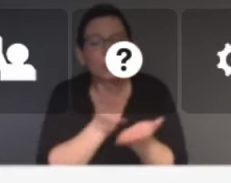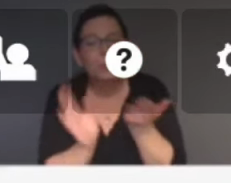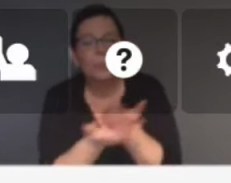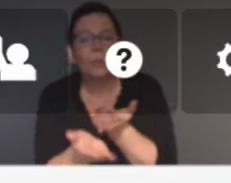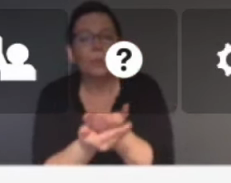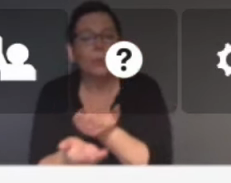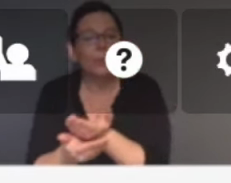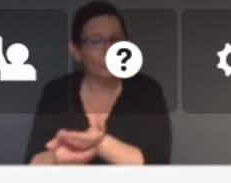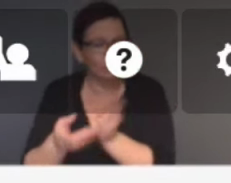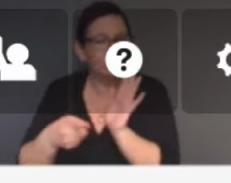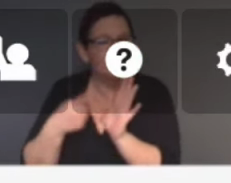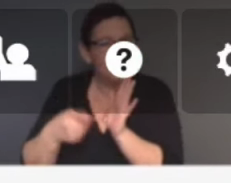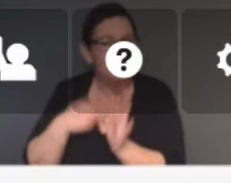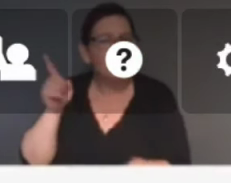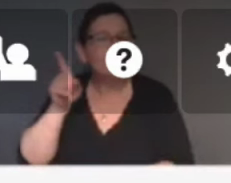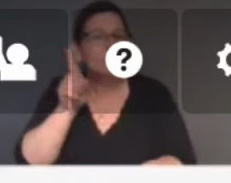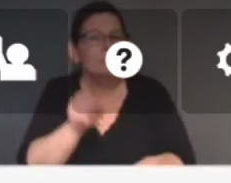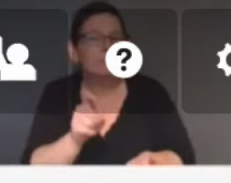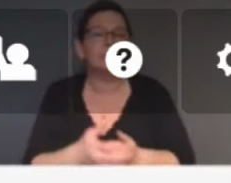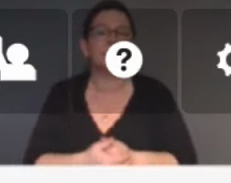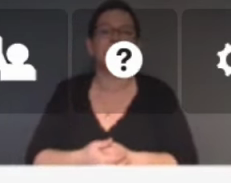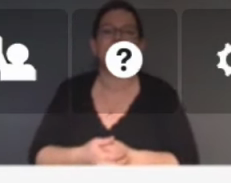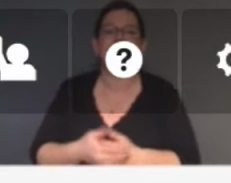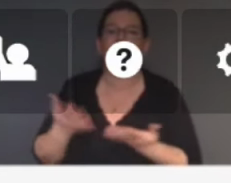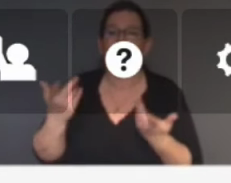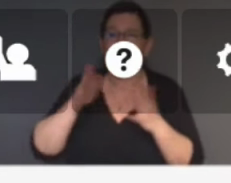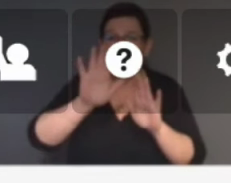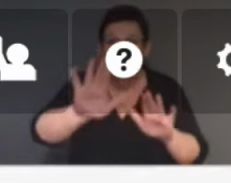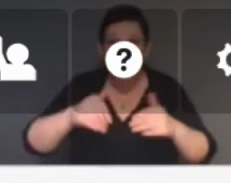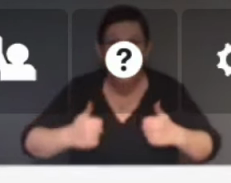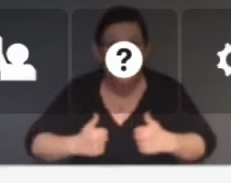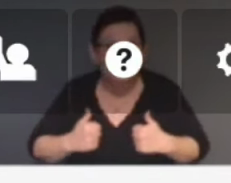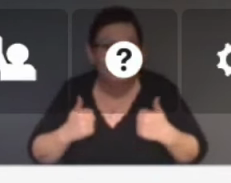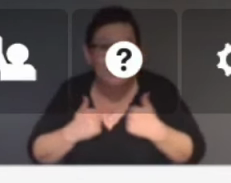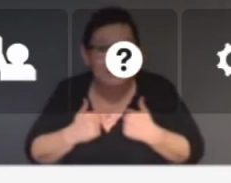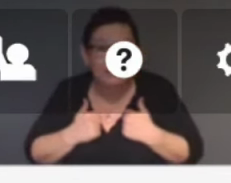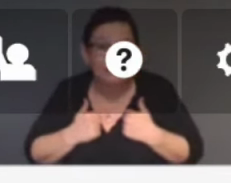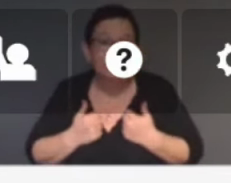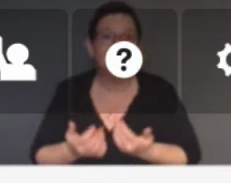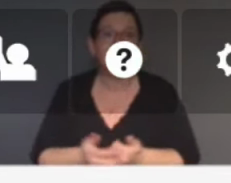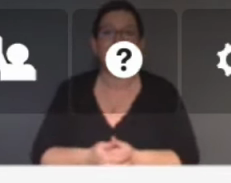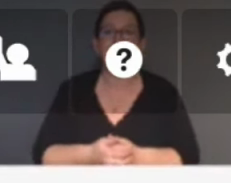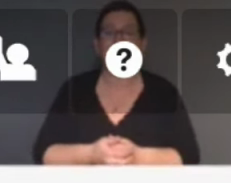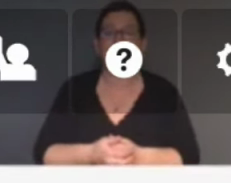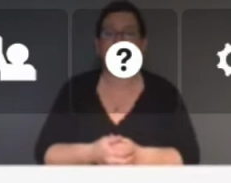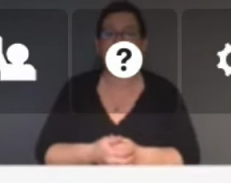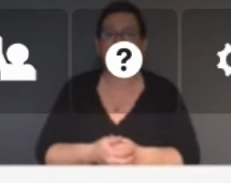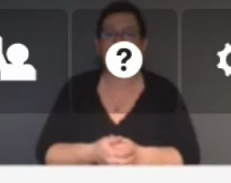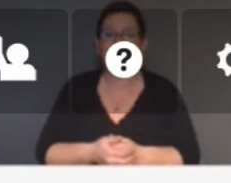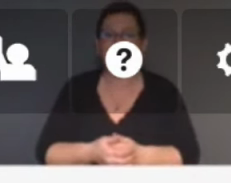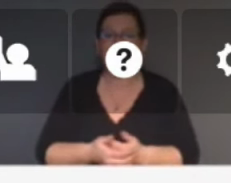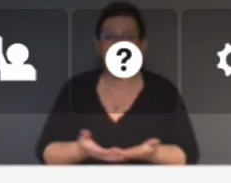If you don't have the documents, need some extra time to gather them, or don't understand what we are asking, just